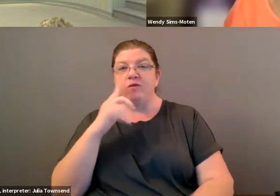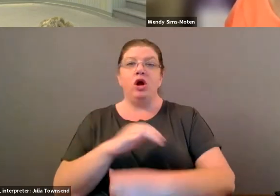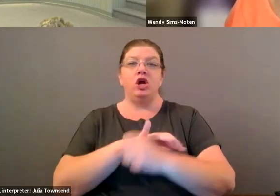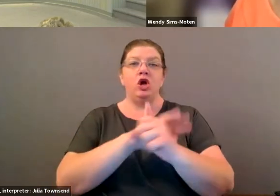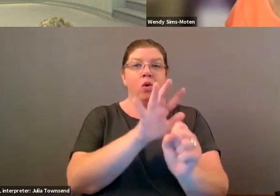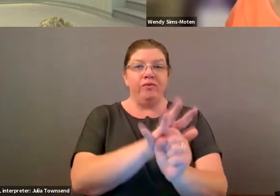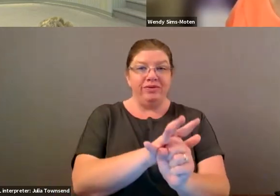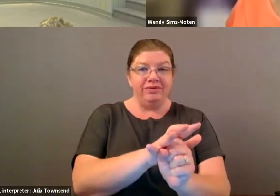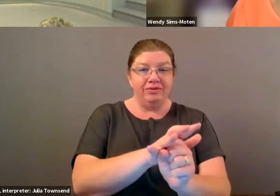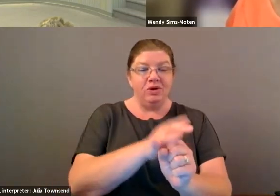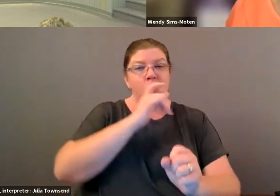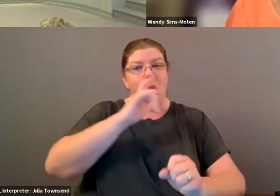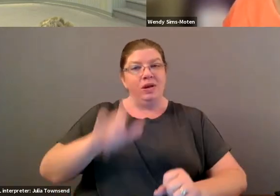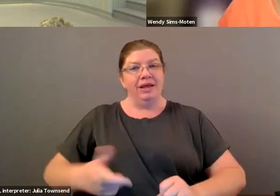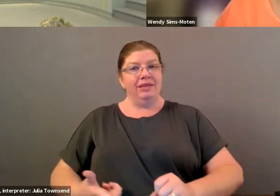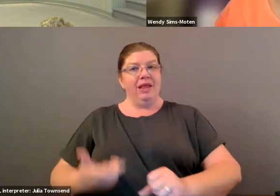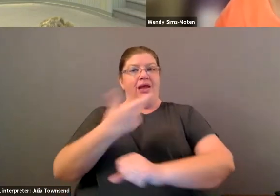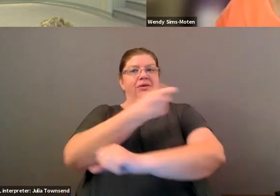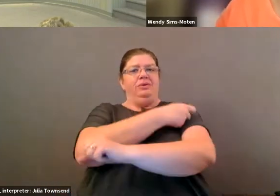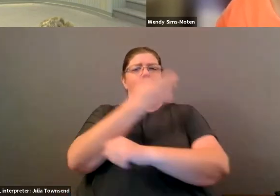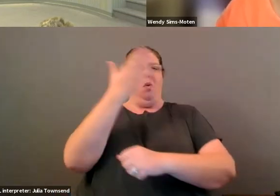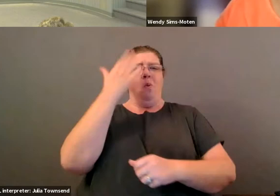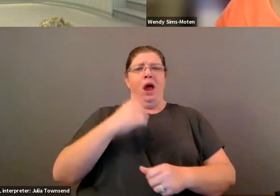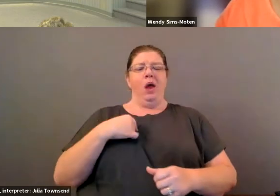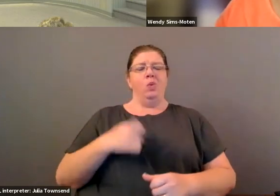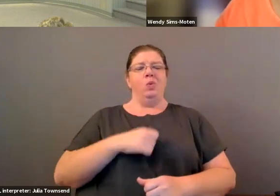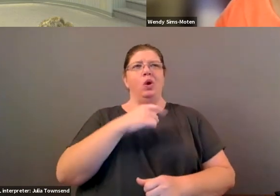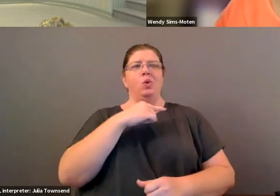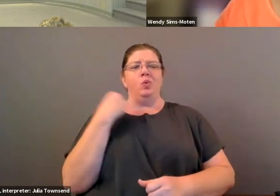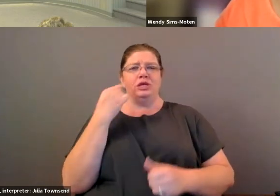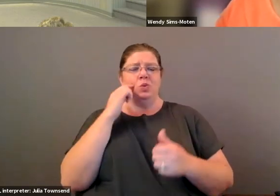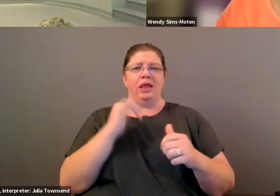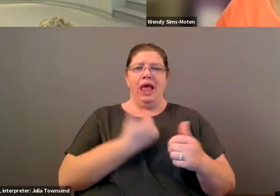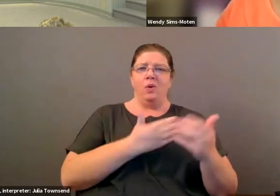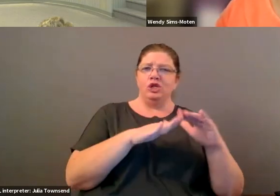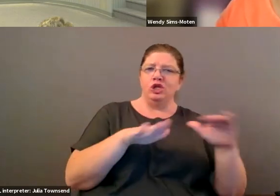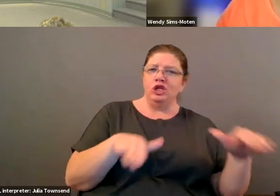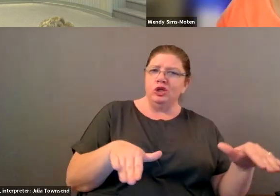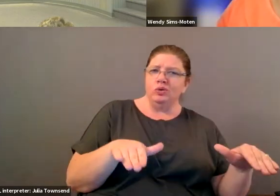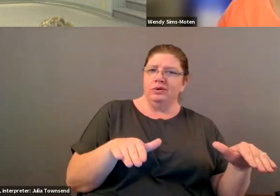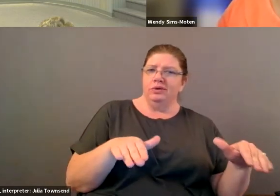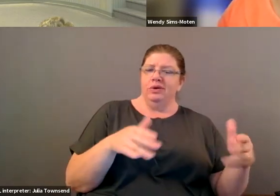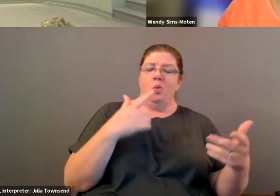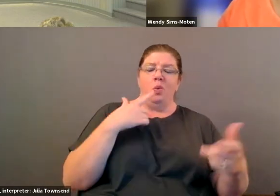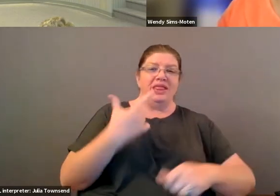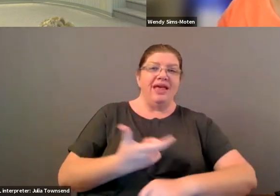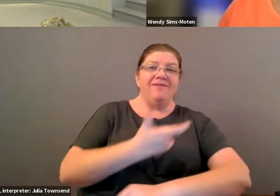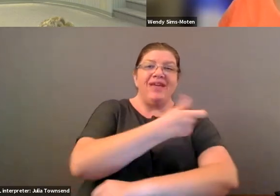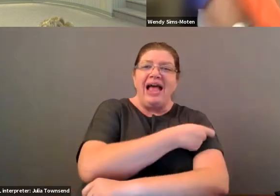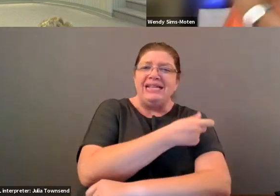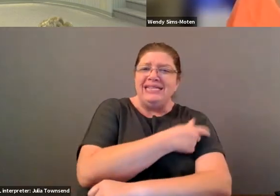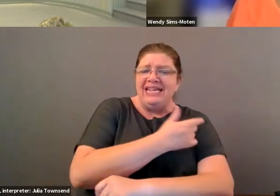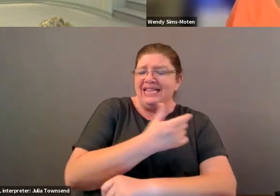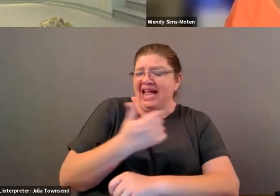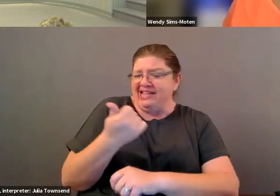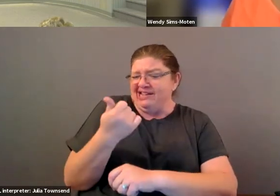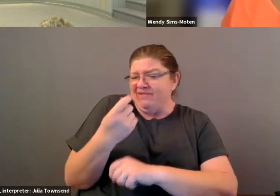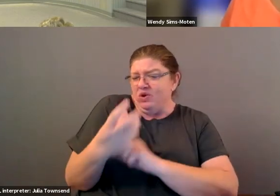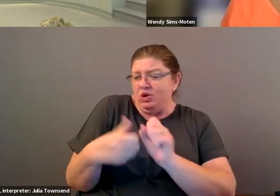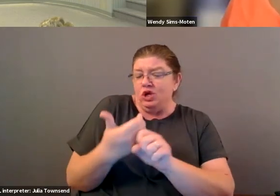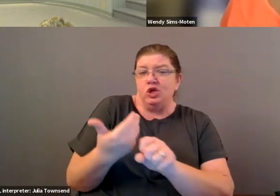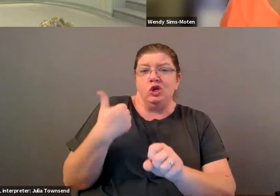Why in the world would we want to take a risk with our children with vaccines, which even a few years ago would have